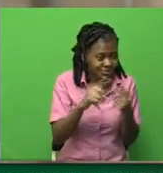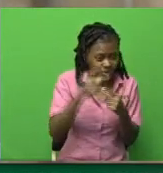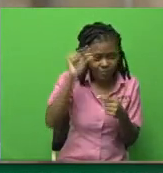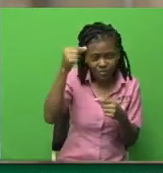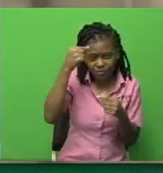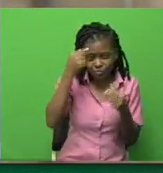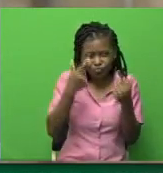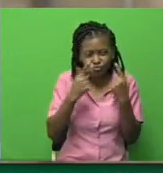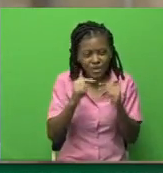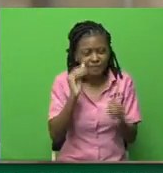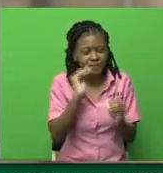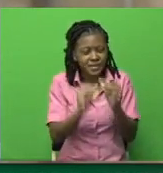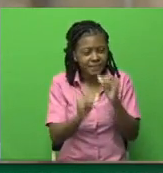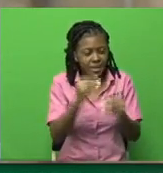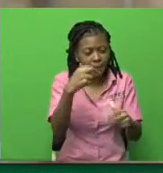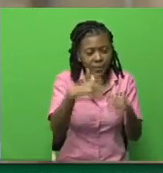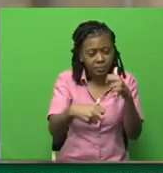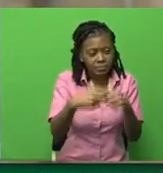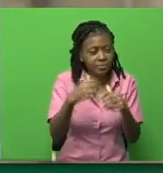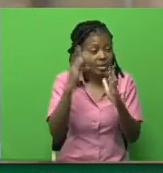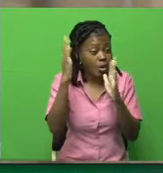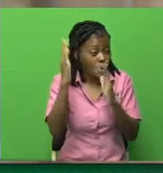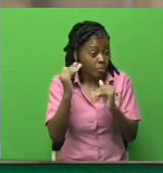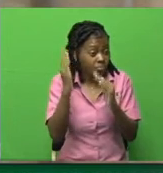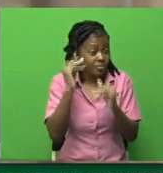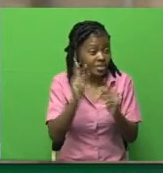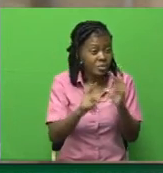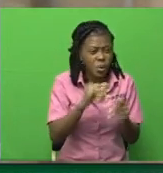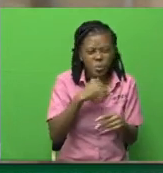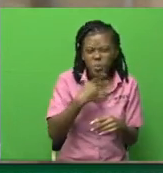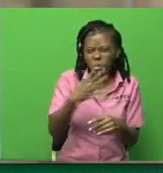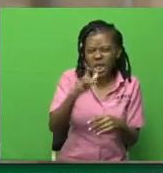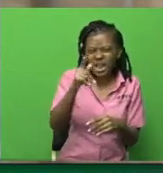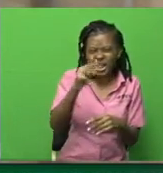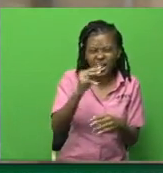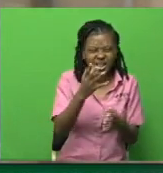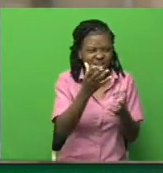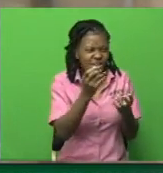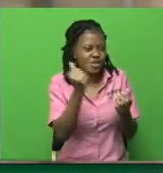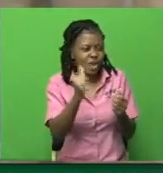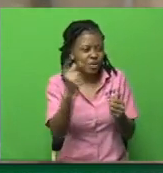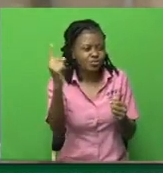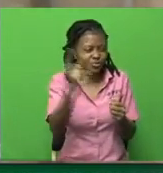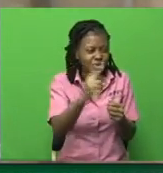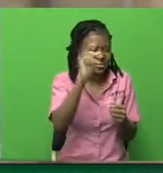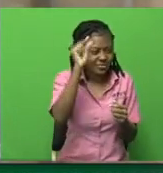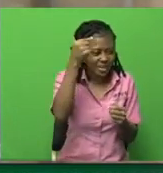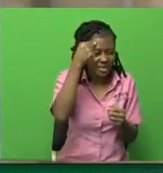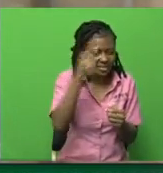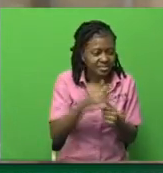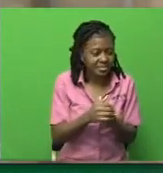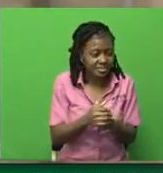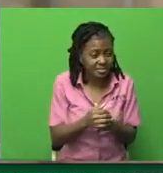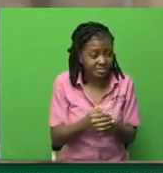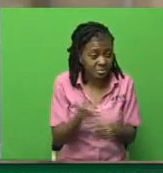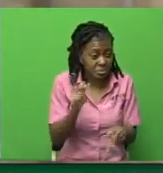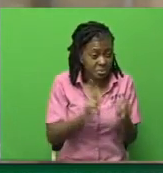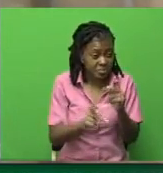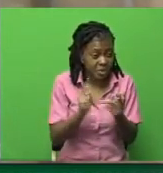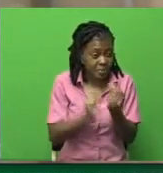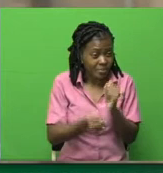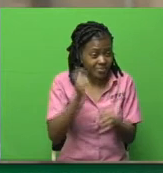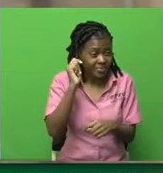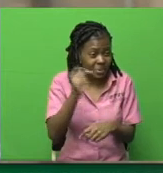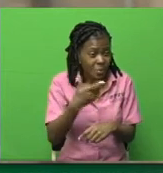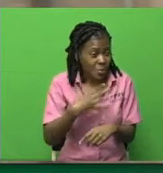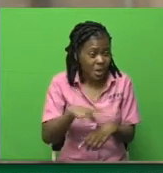country that we become unpopular and it will create an opening for them to be in government the people end of this country don't want the